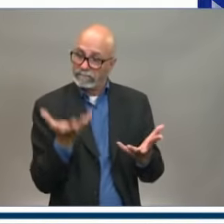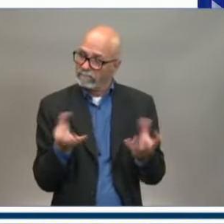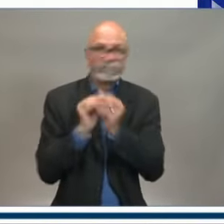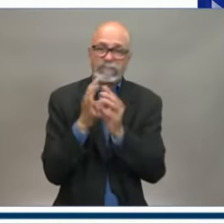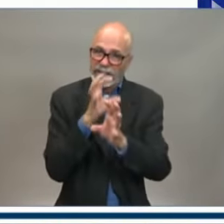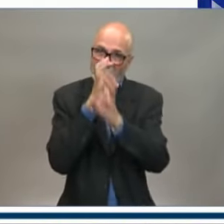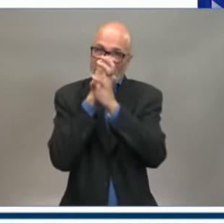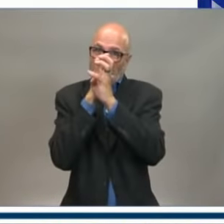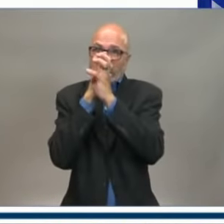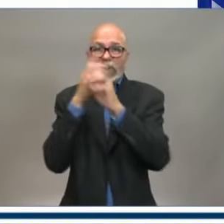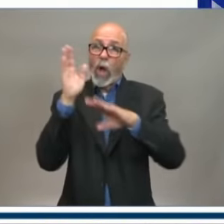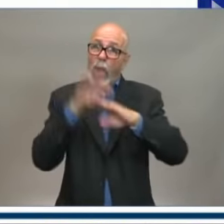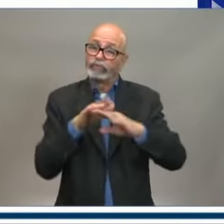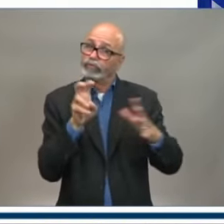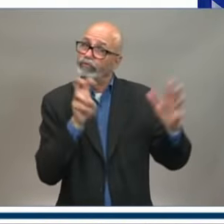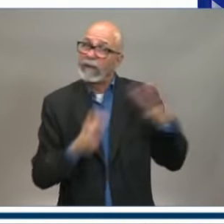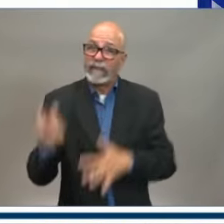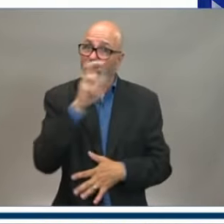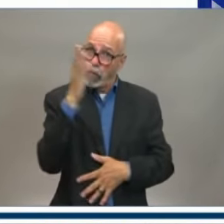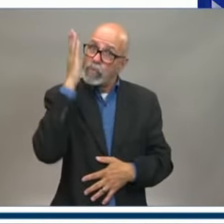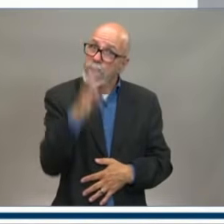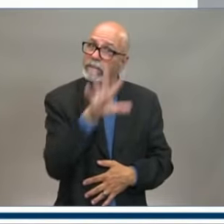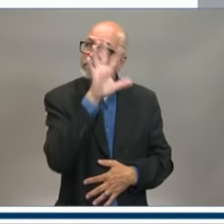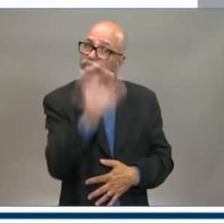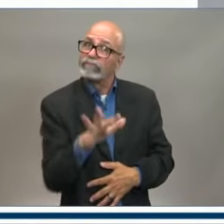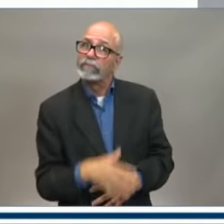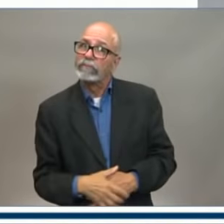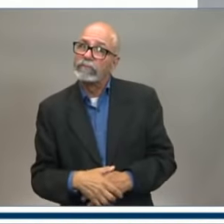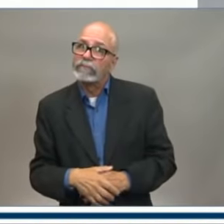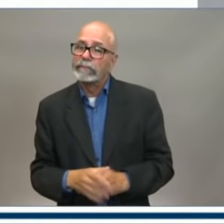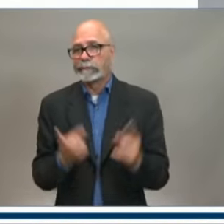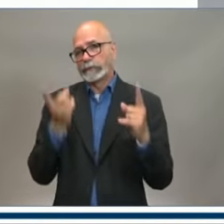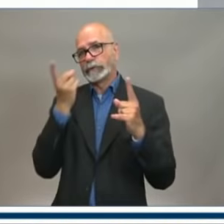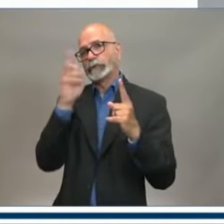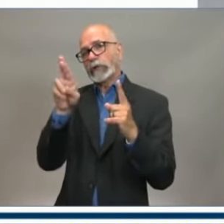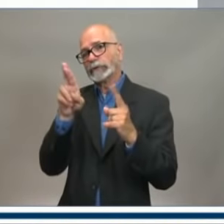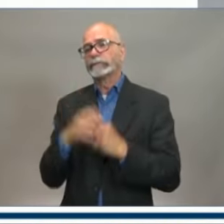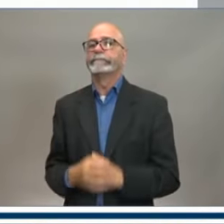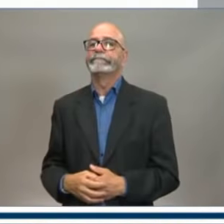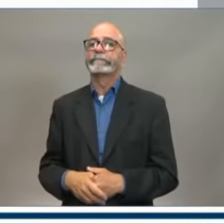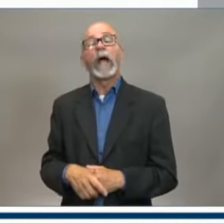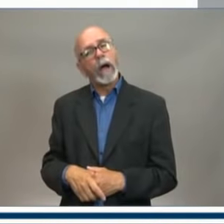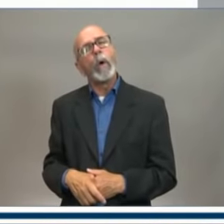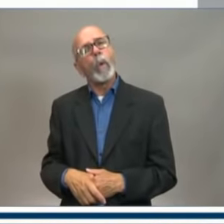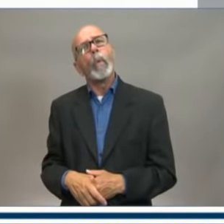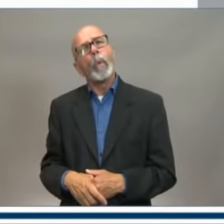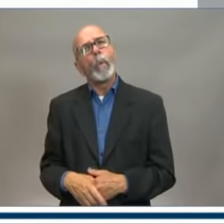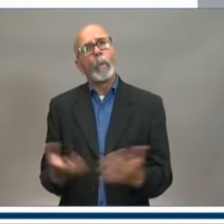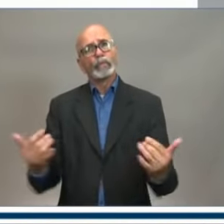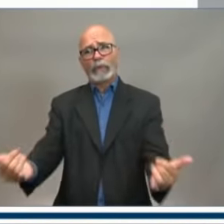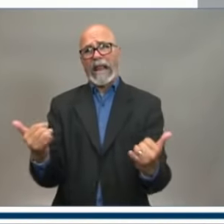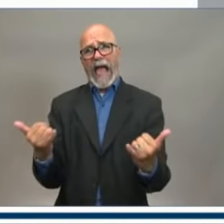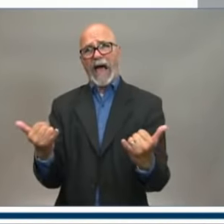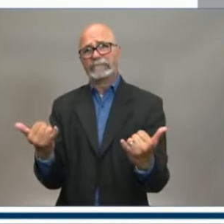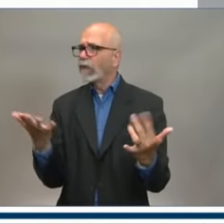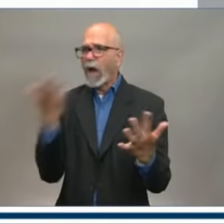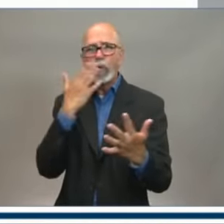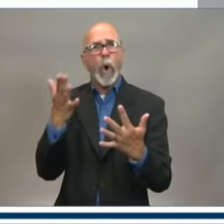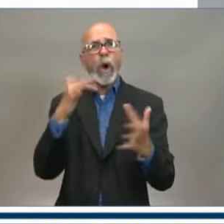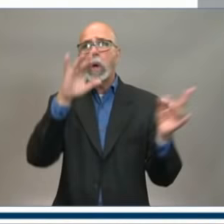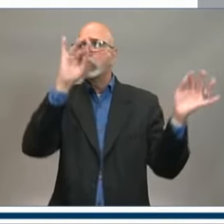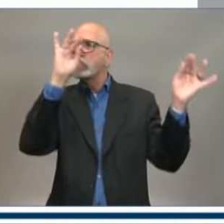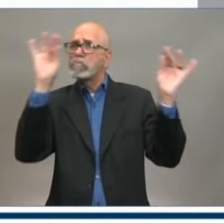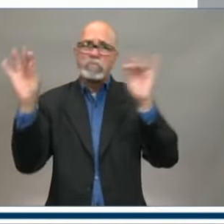travel? So I think we have a good measure in place in terms of the requirement for anybody coming into the province has to